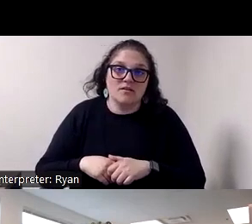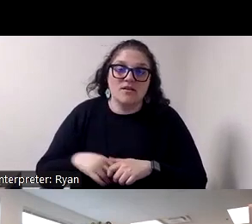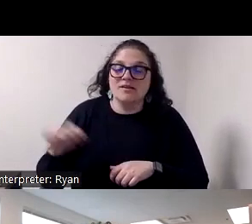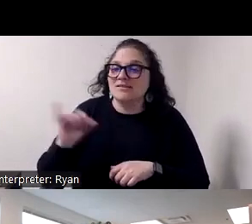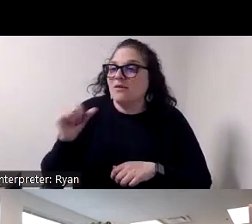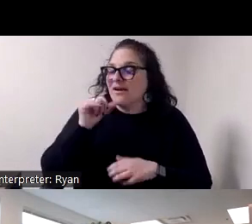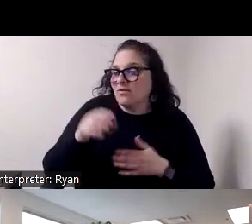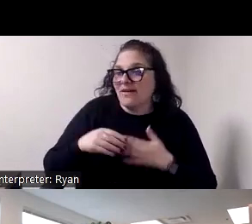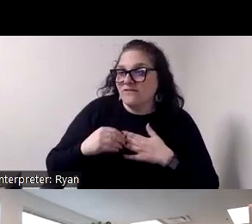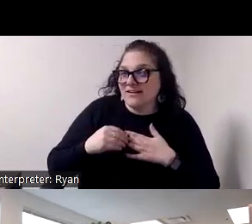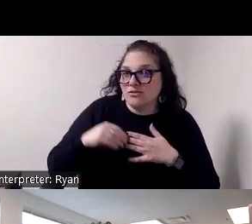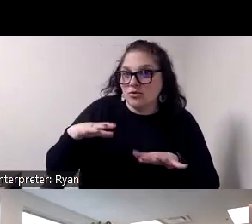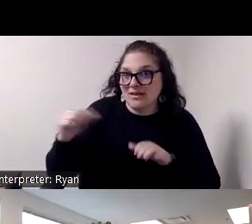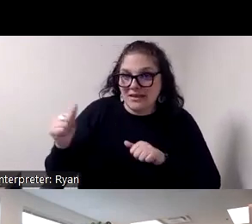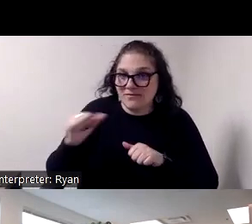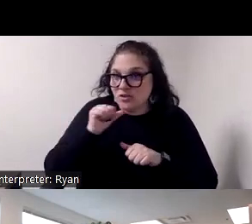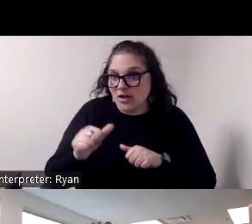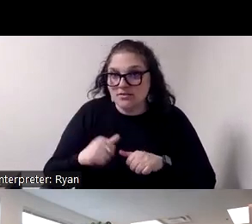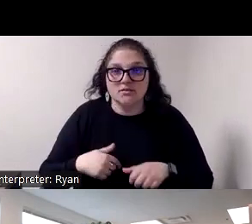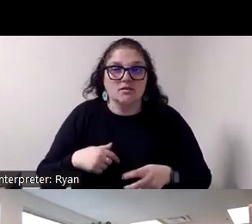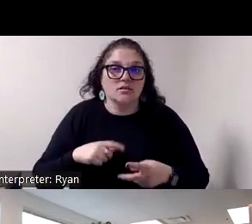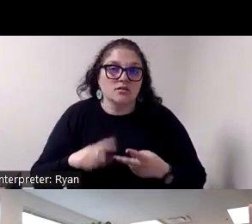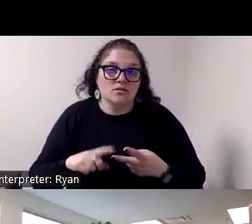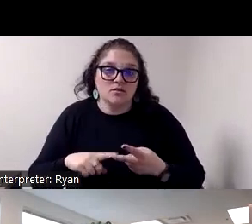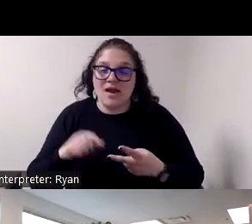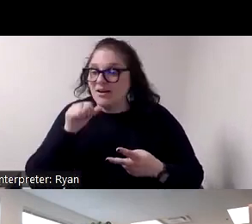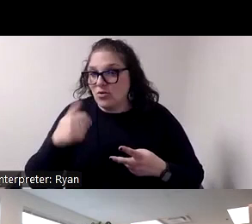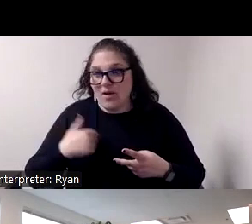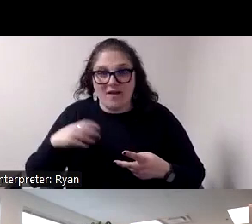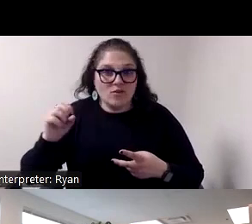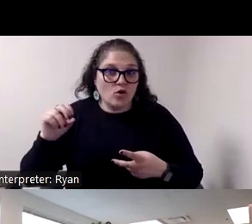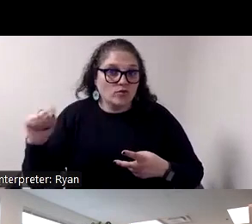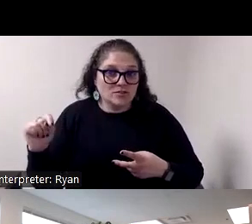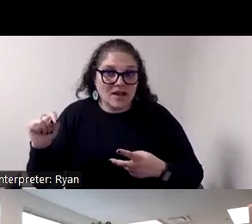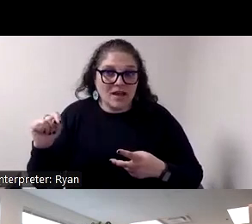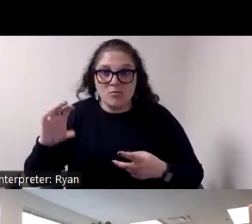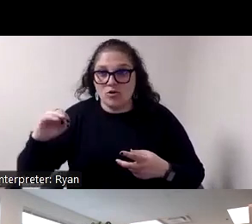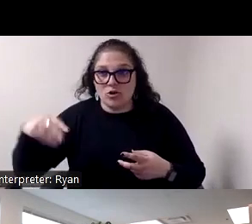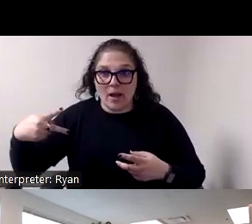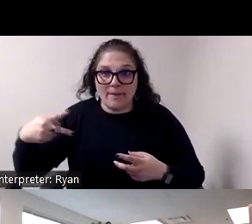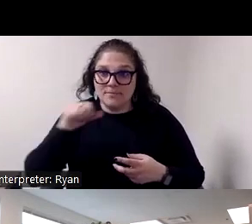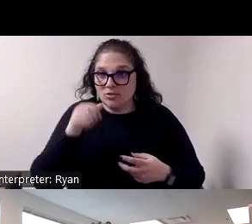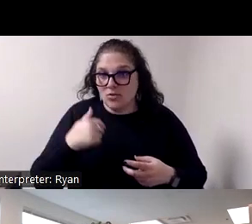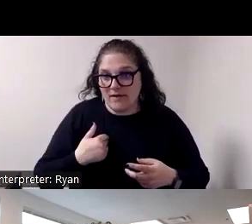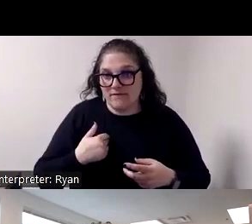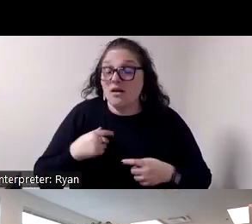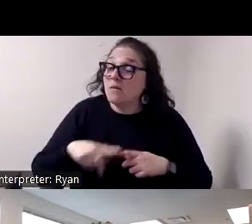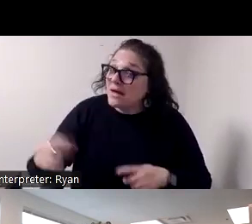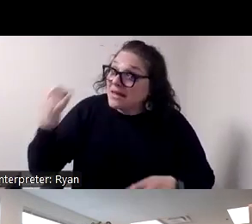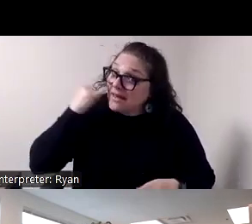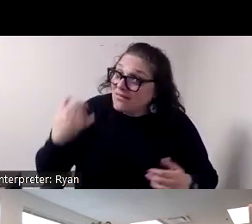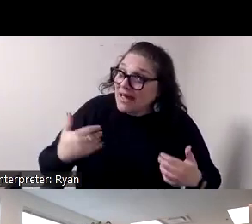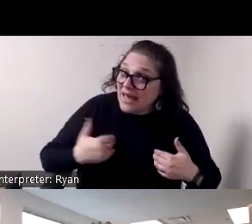leave, or since I'm not overtime eligible, I don't have any comp leave available. But if I did, then